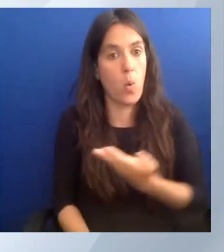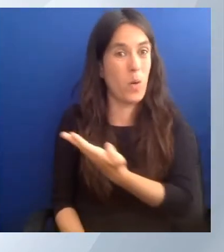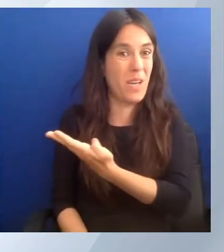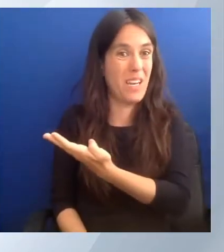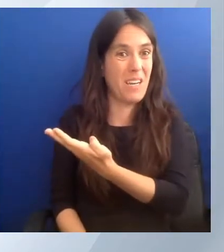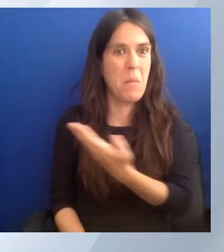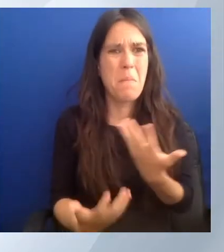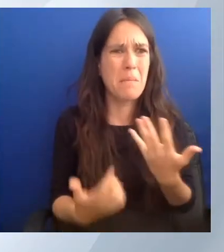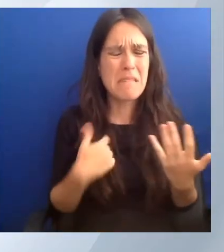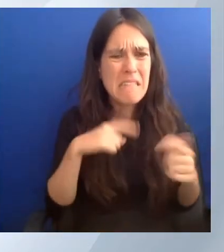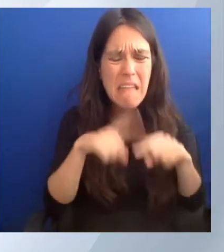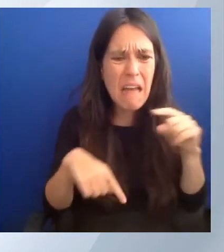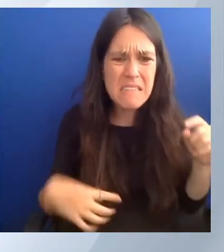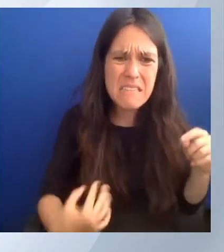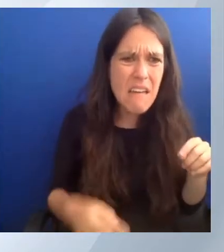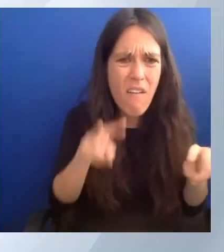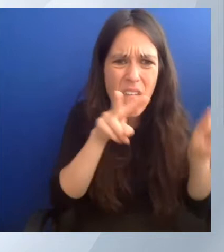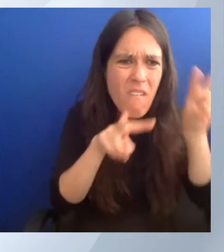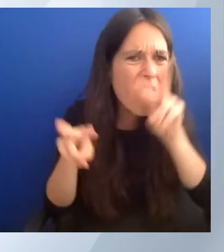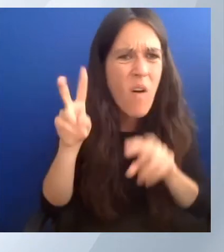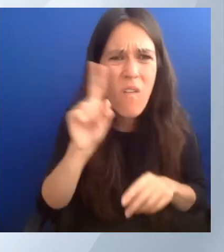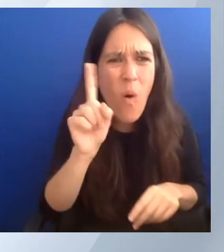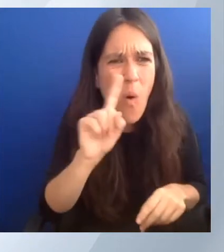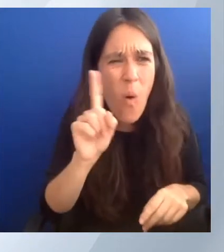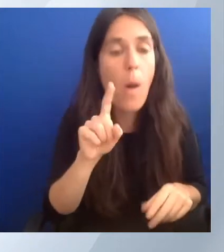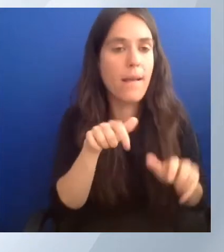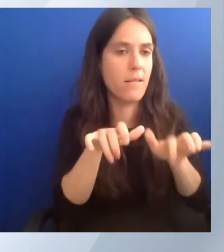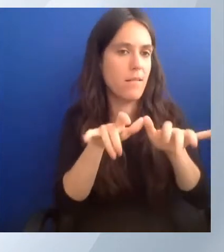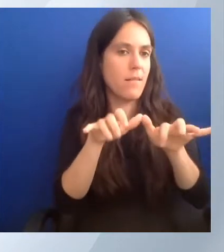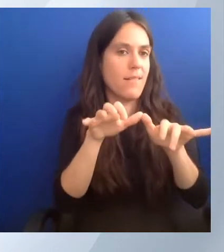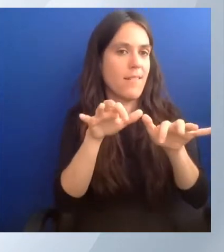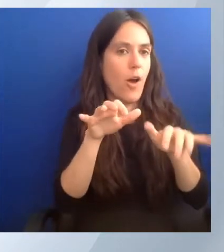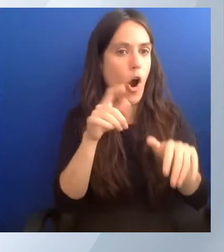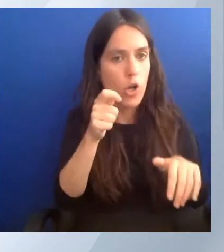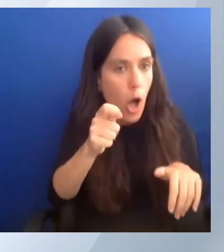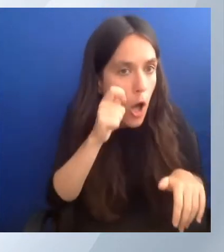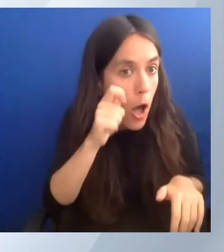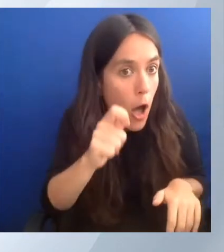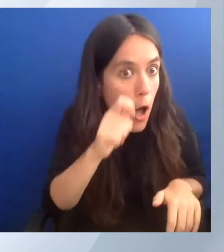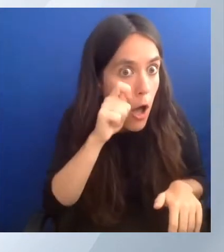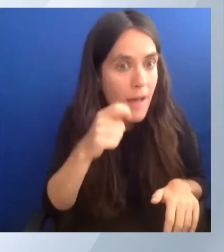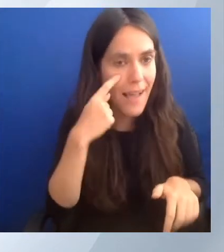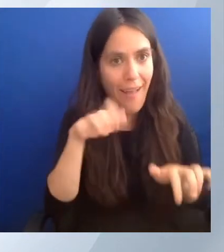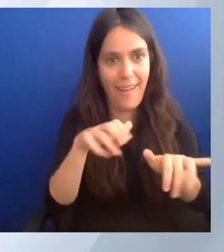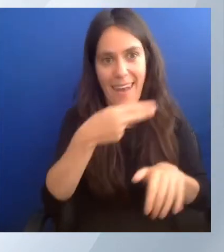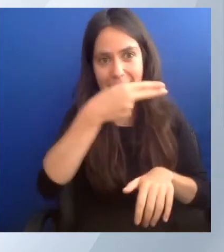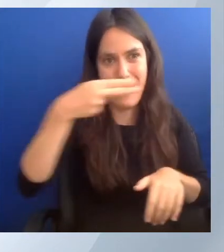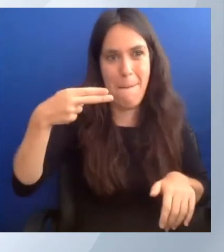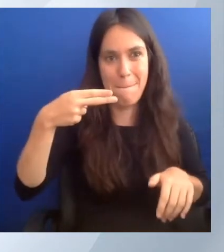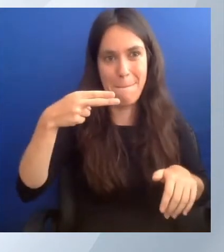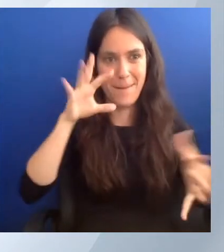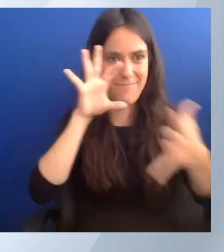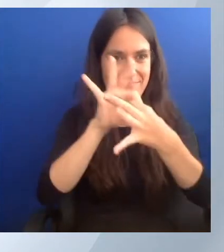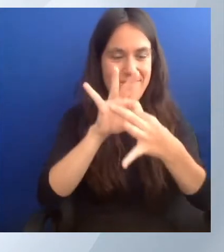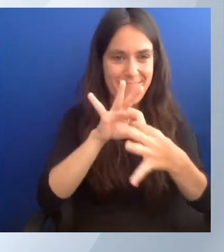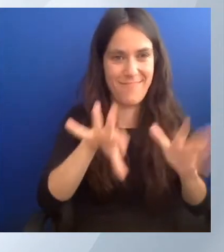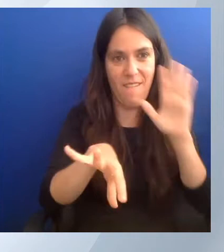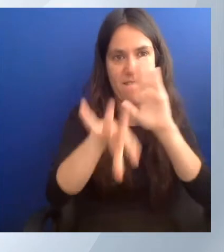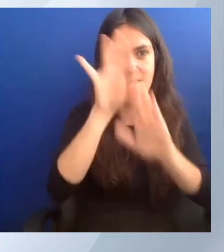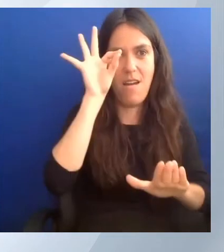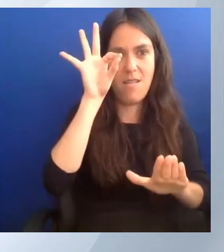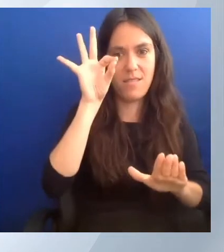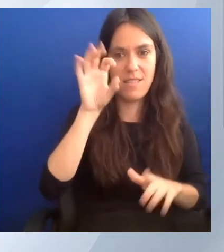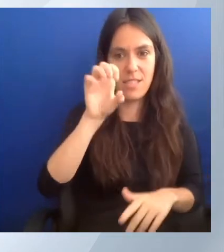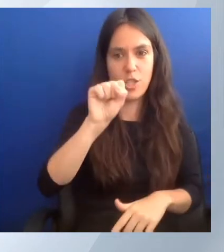anything, you can always just type into the search bar, and then we get our storage account here, and you can create